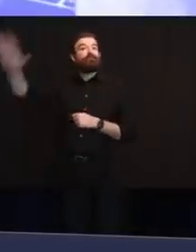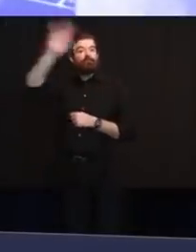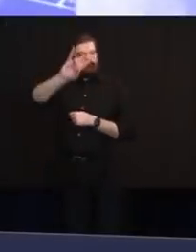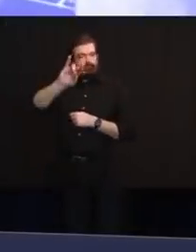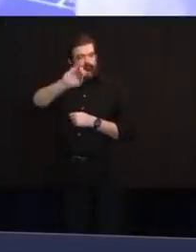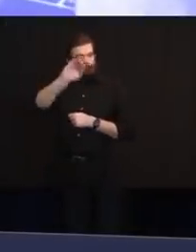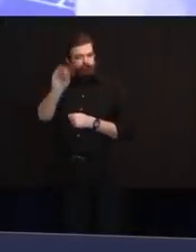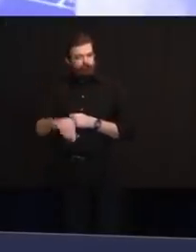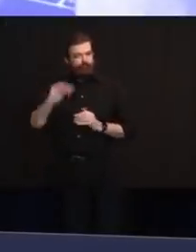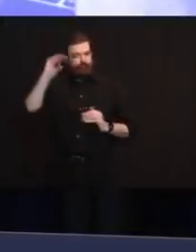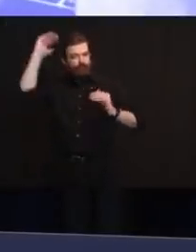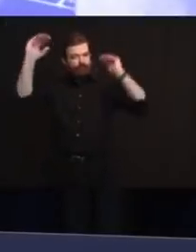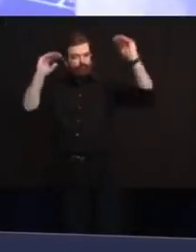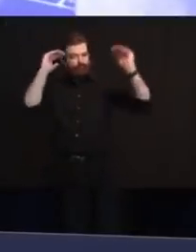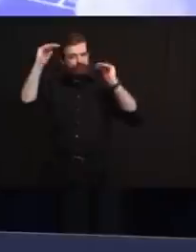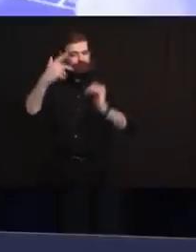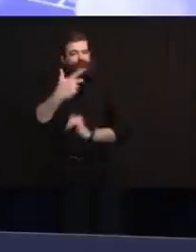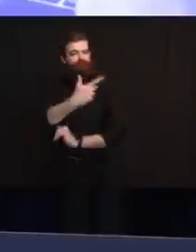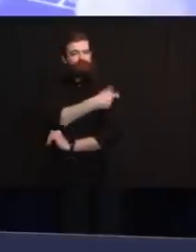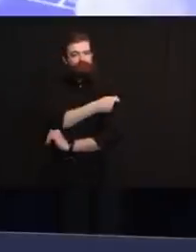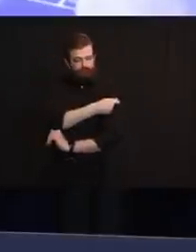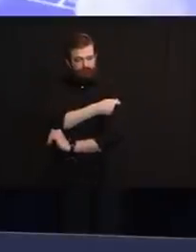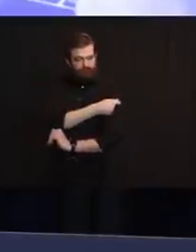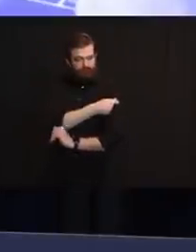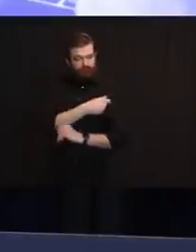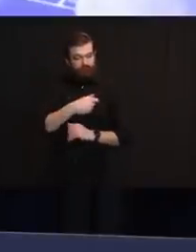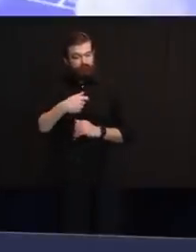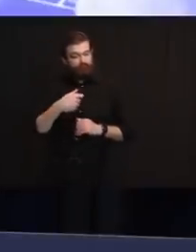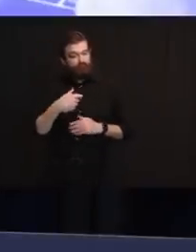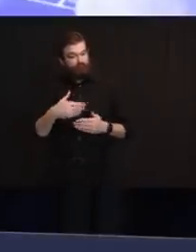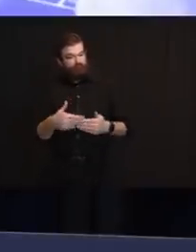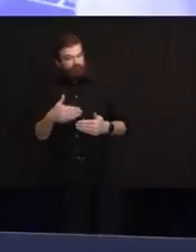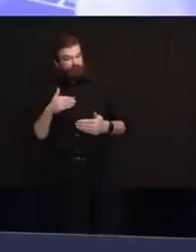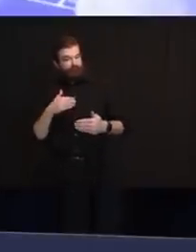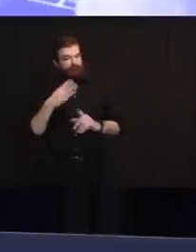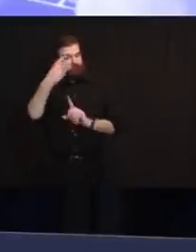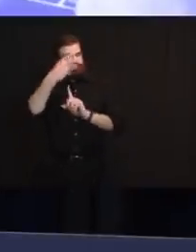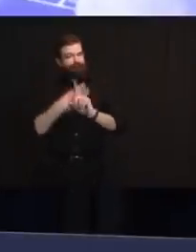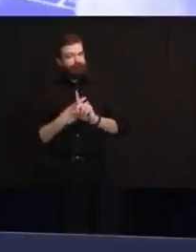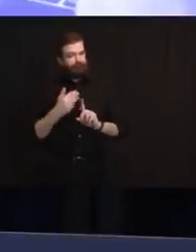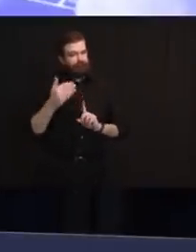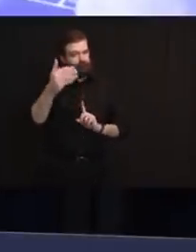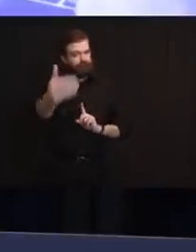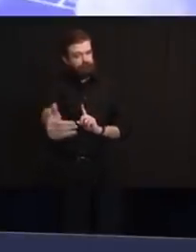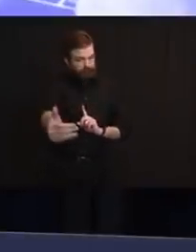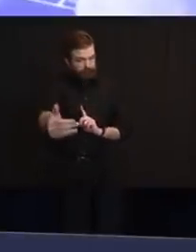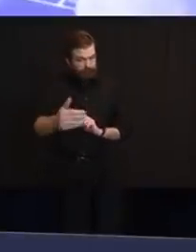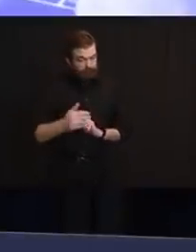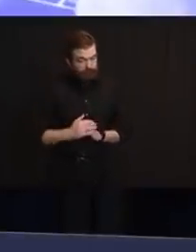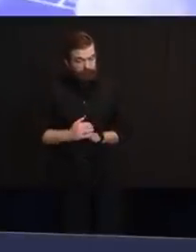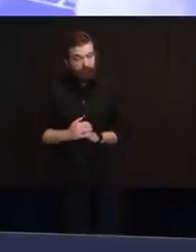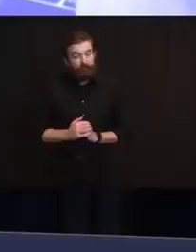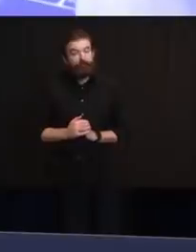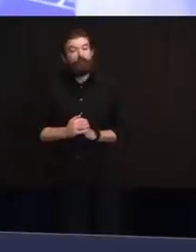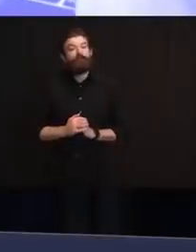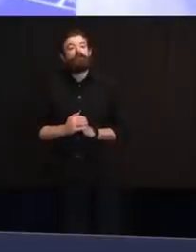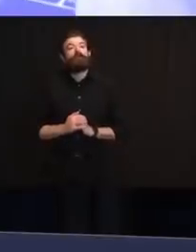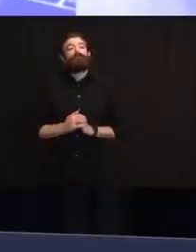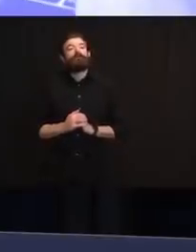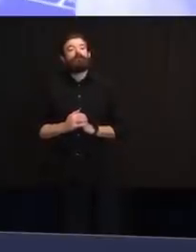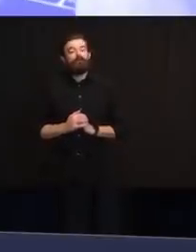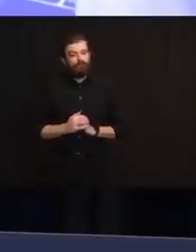population within 6 months. This is a huge undertaking, as it could represent as many as